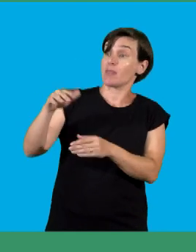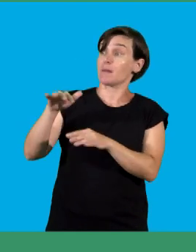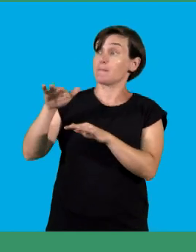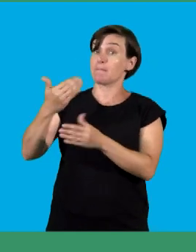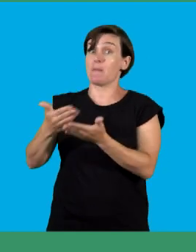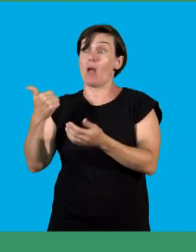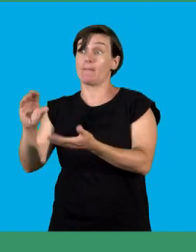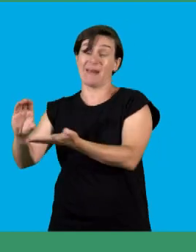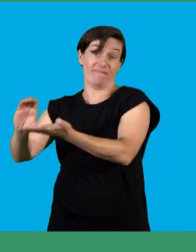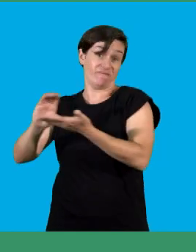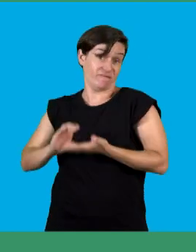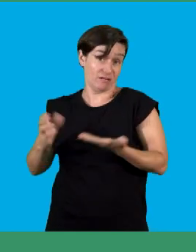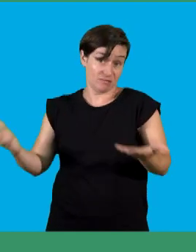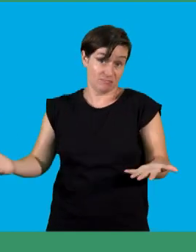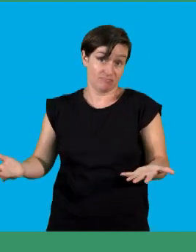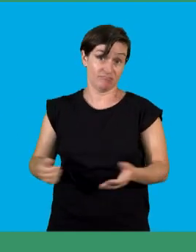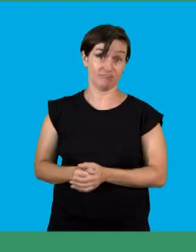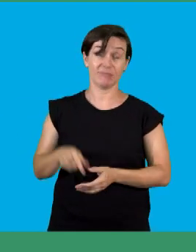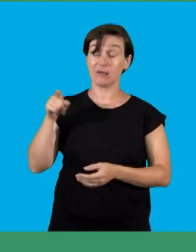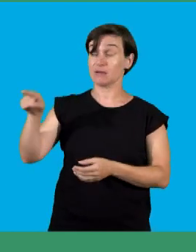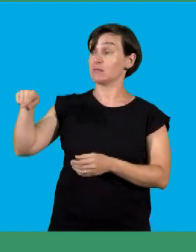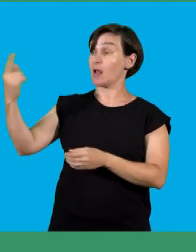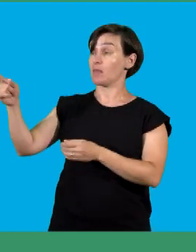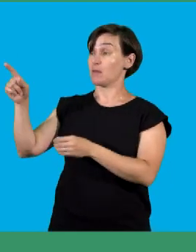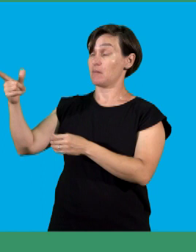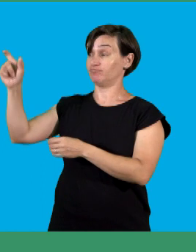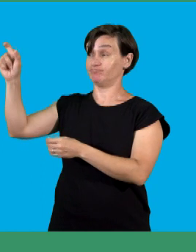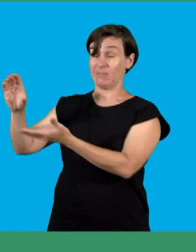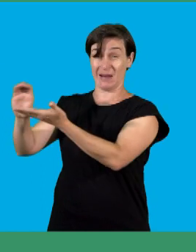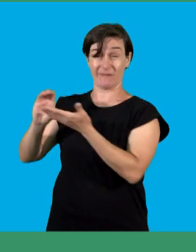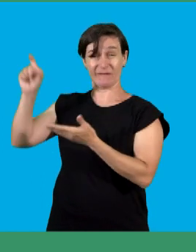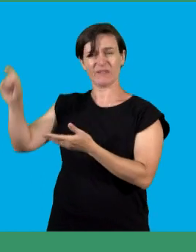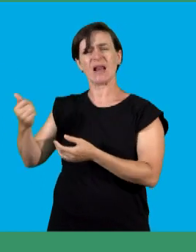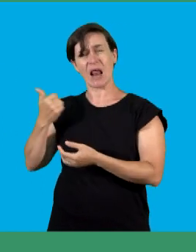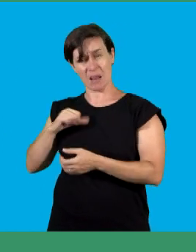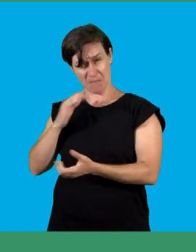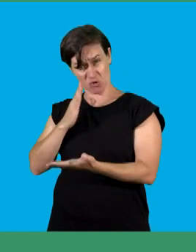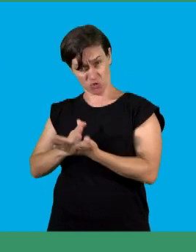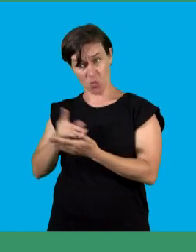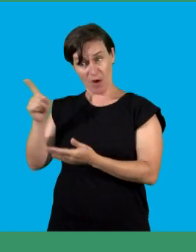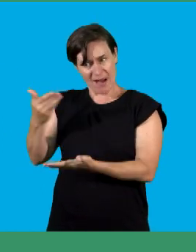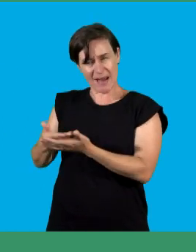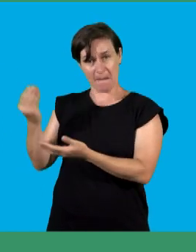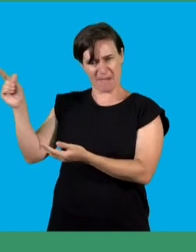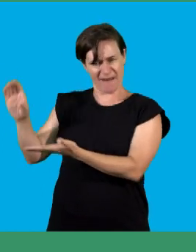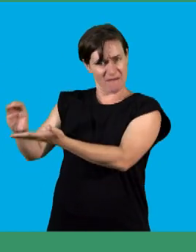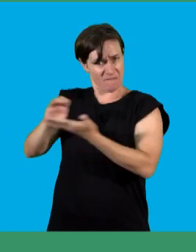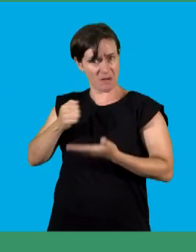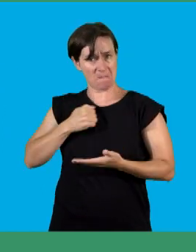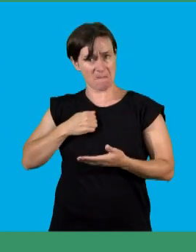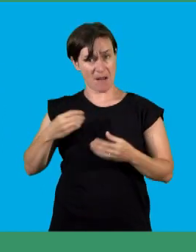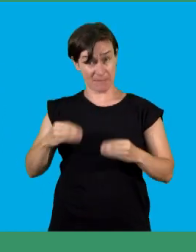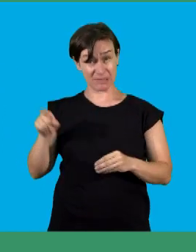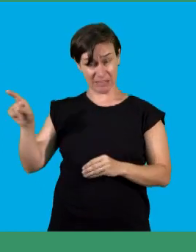prospective employees. Right. Number one, with investors, they normally want to see the seriousness here, or how serious are you, or the